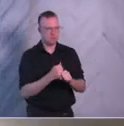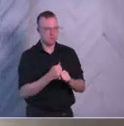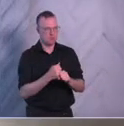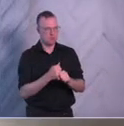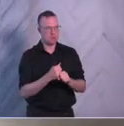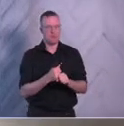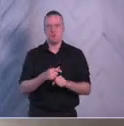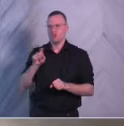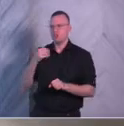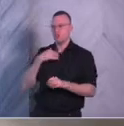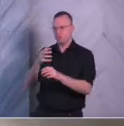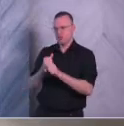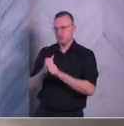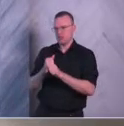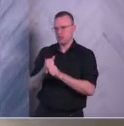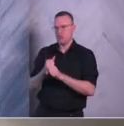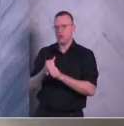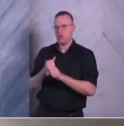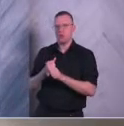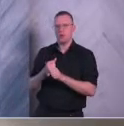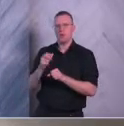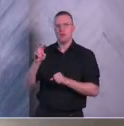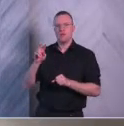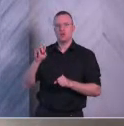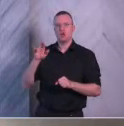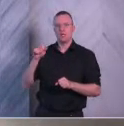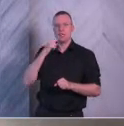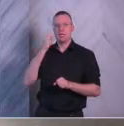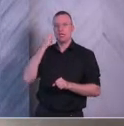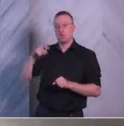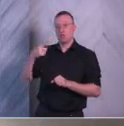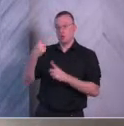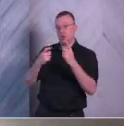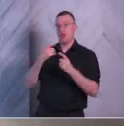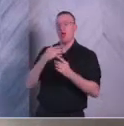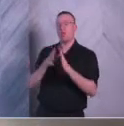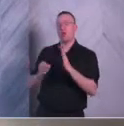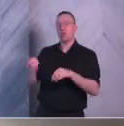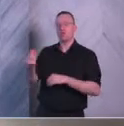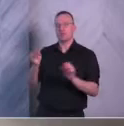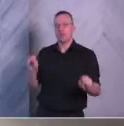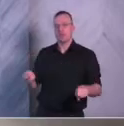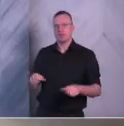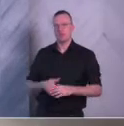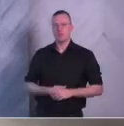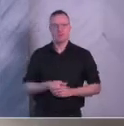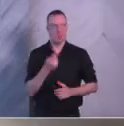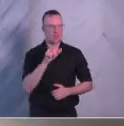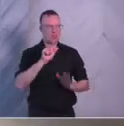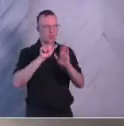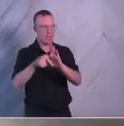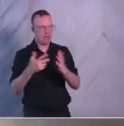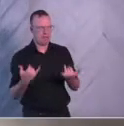you You should didn't have get them, received yeah. them. But we do have, so if you need the questions, I have a copy of them here that I can provide for you. It's a Um, bit too late. But with